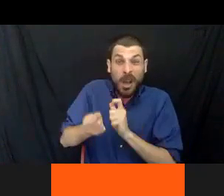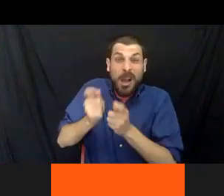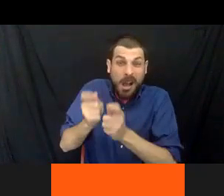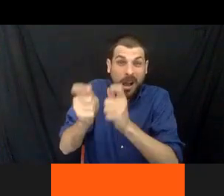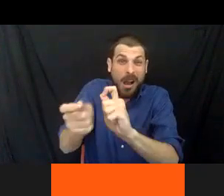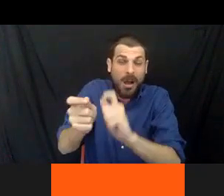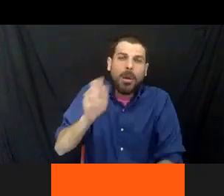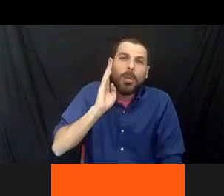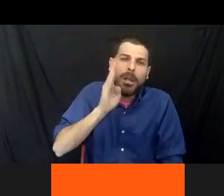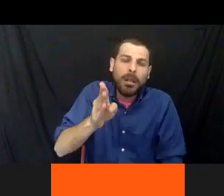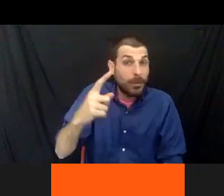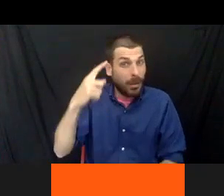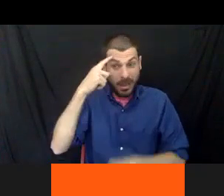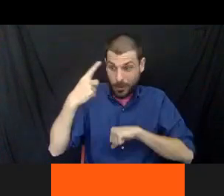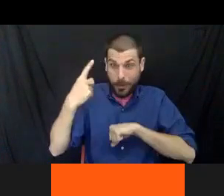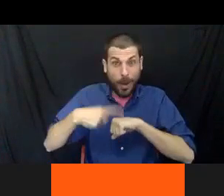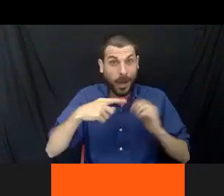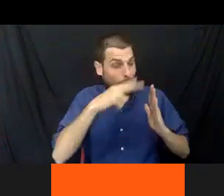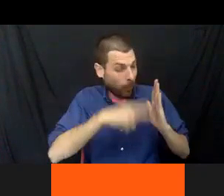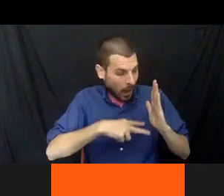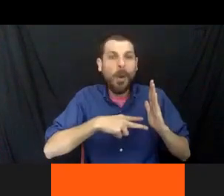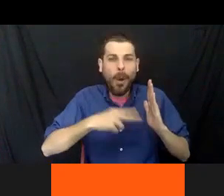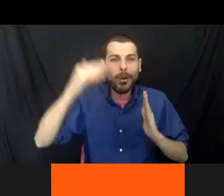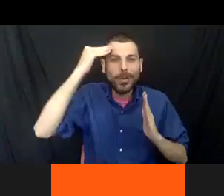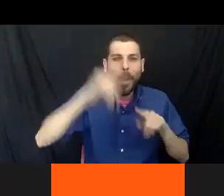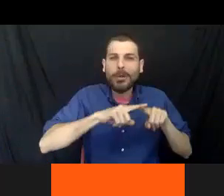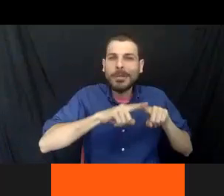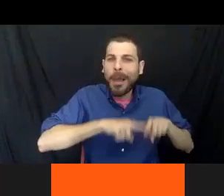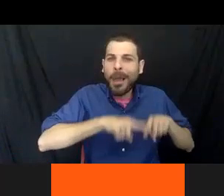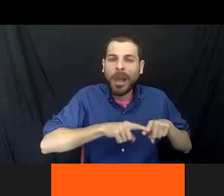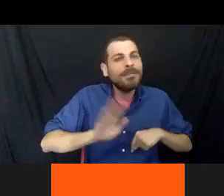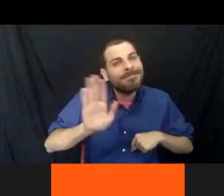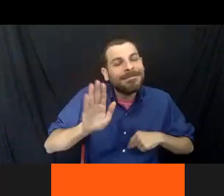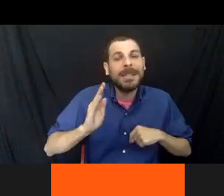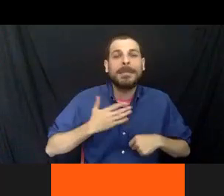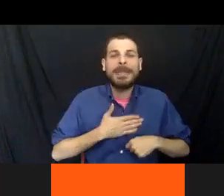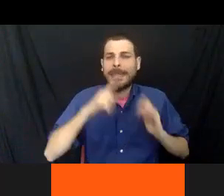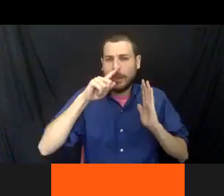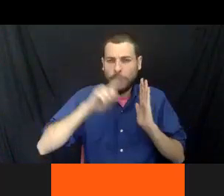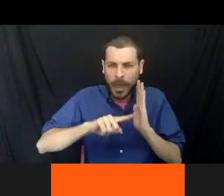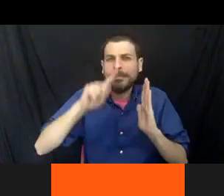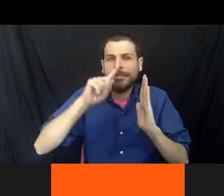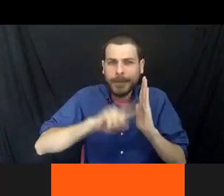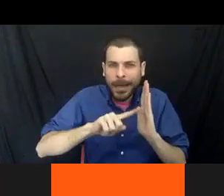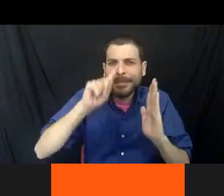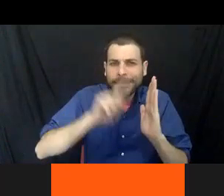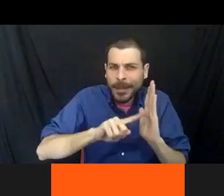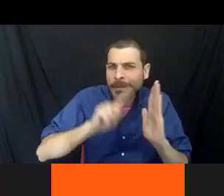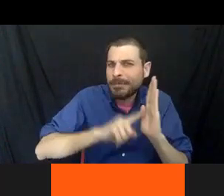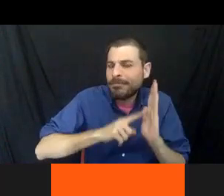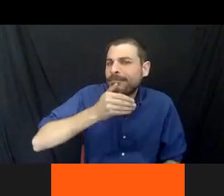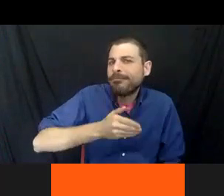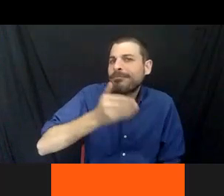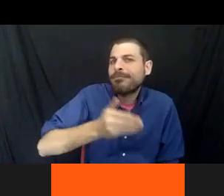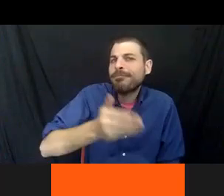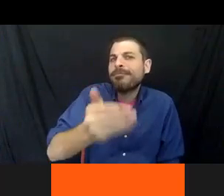make sure that if you're relying on any kind of information that you may